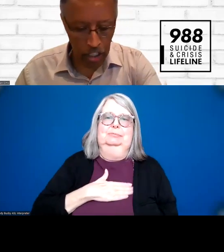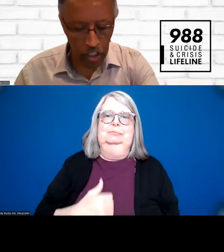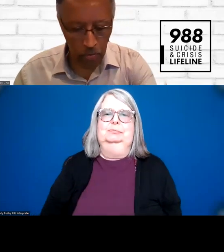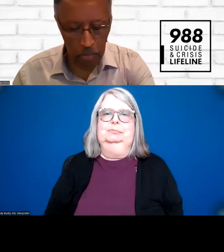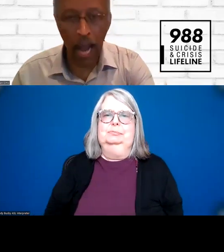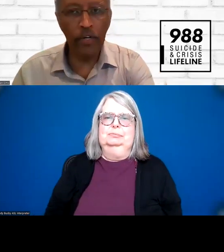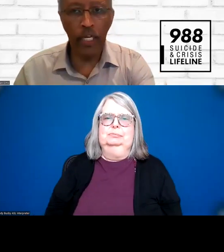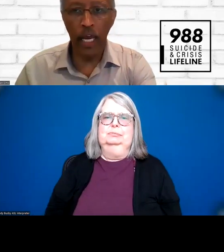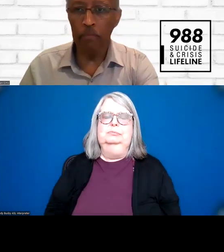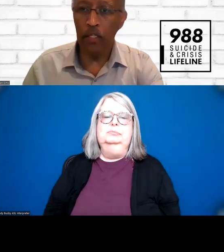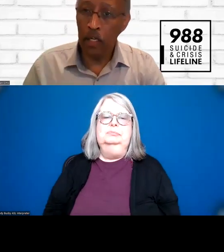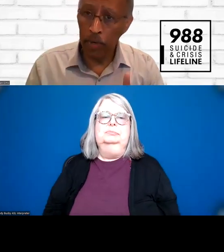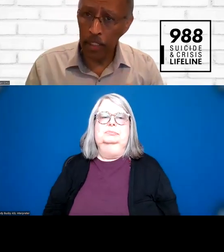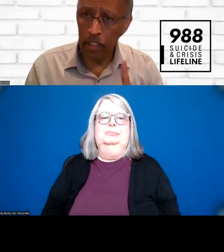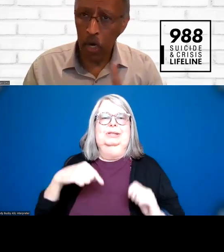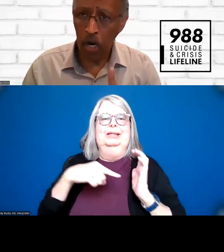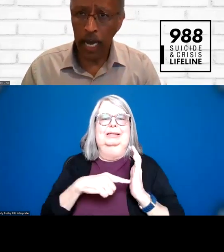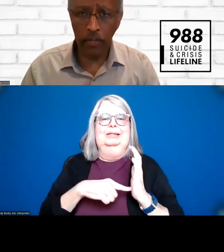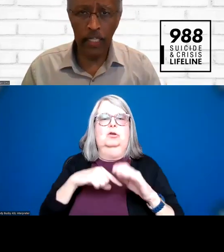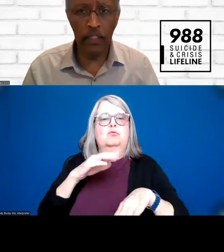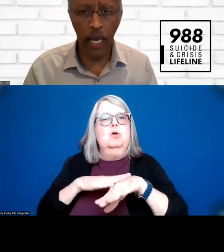Now, this is a reminder again about going into